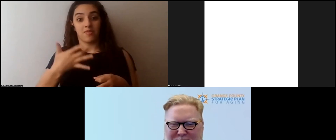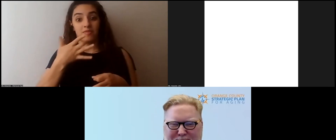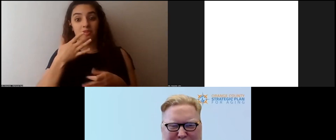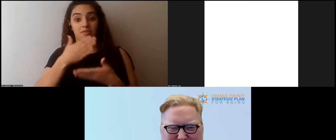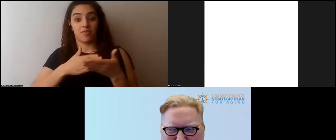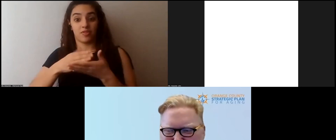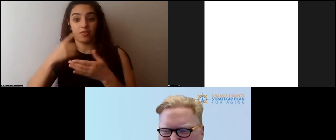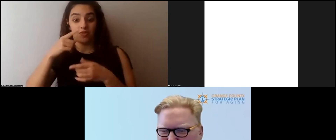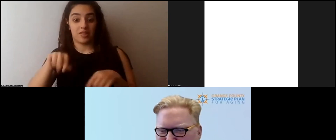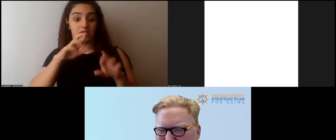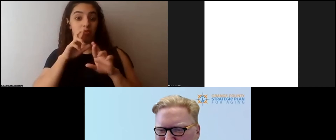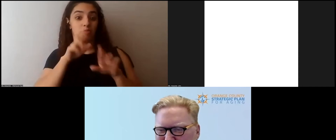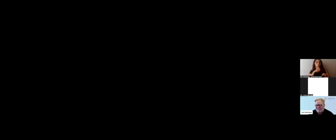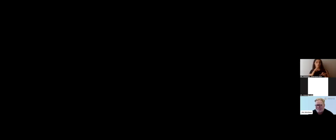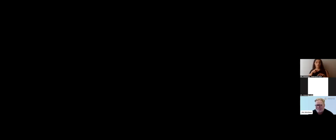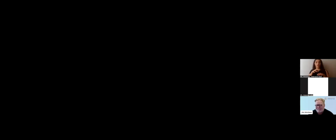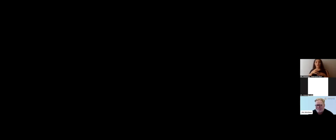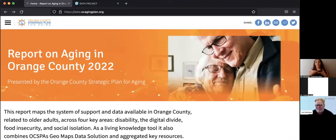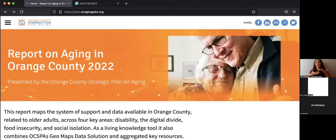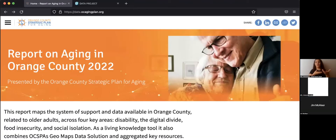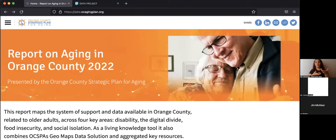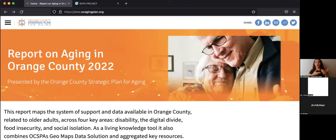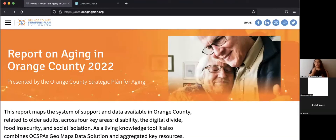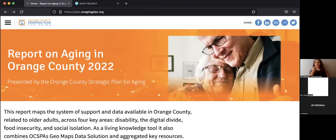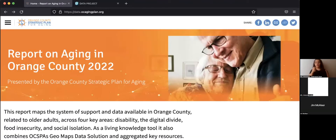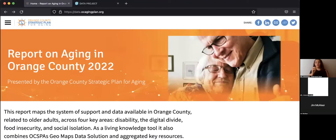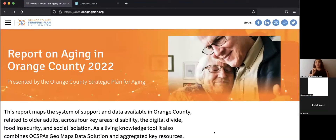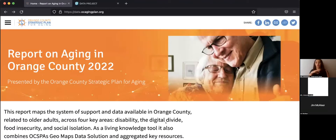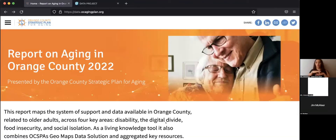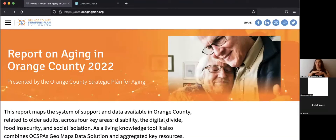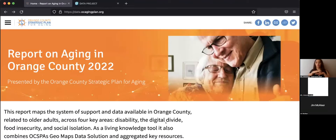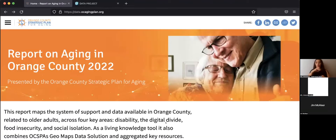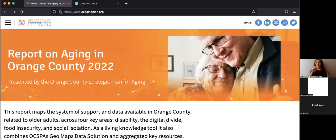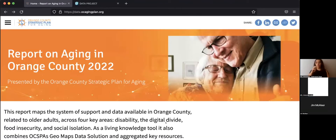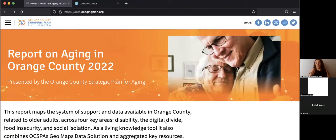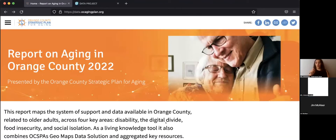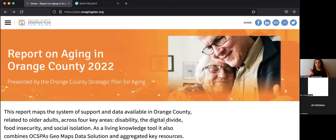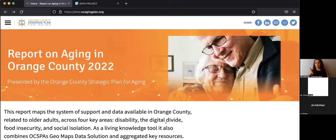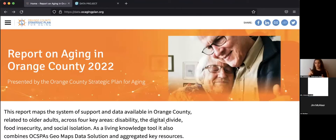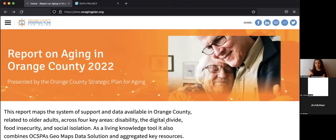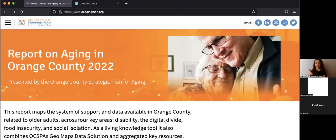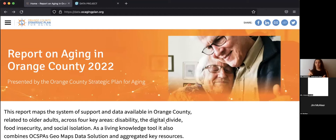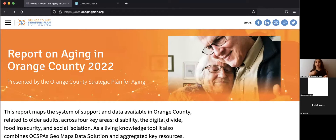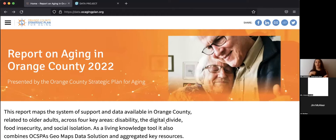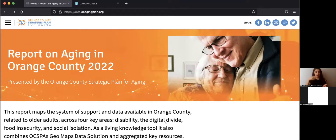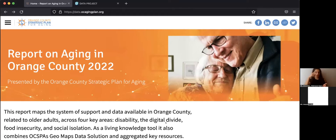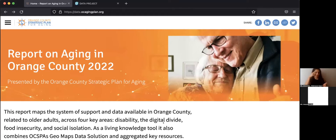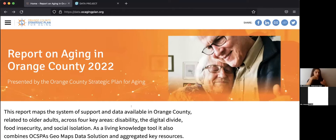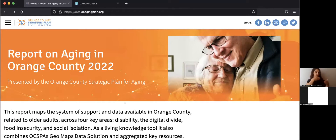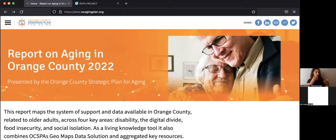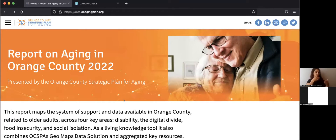Justin. Thank you. I think you can see my screen now. When you land on